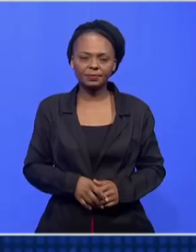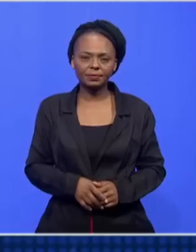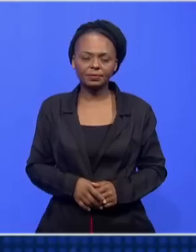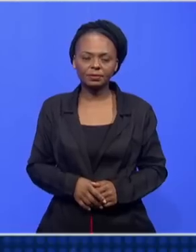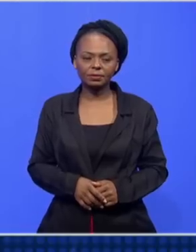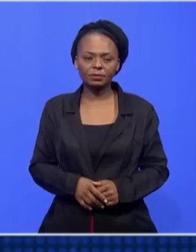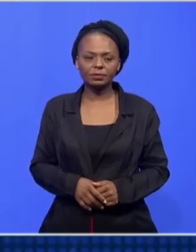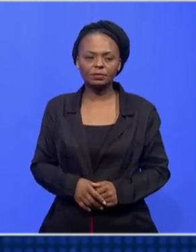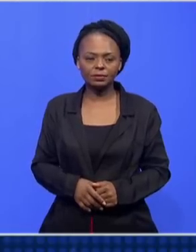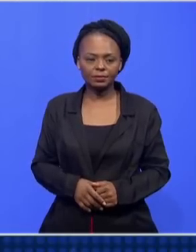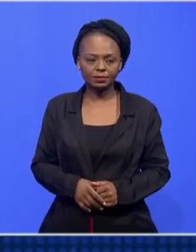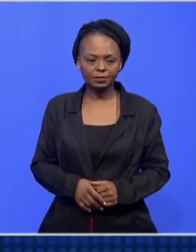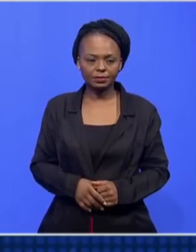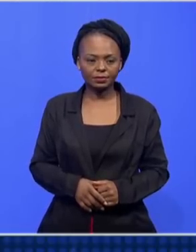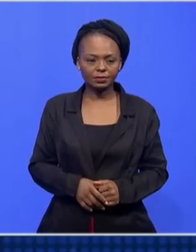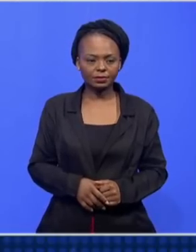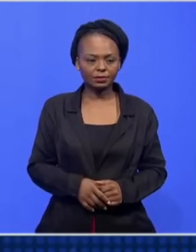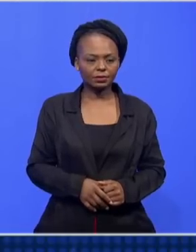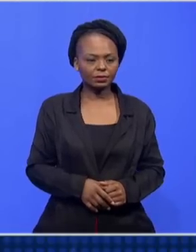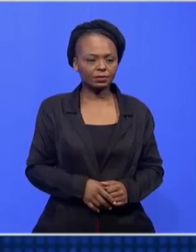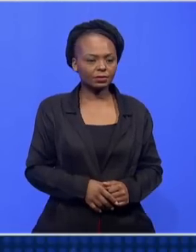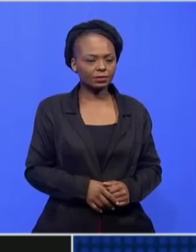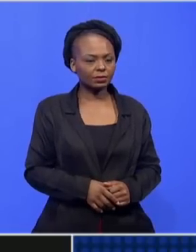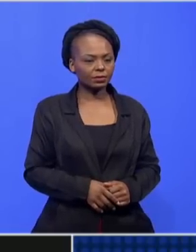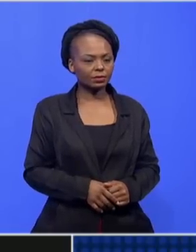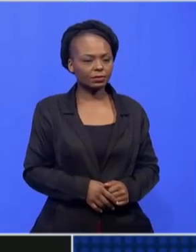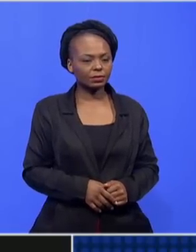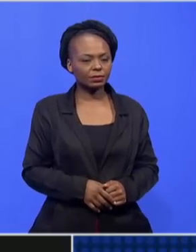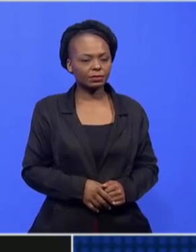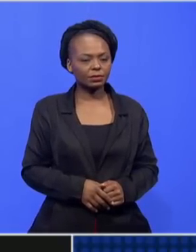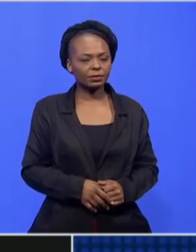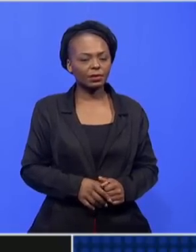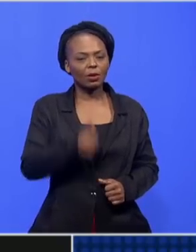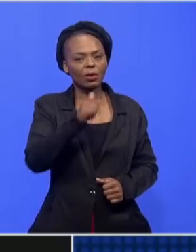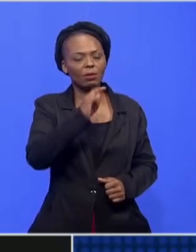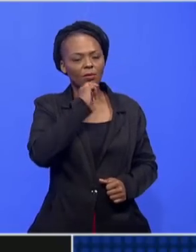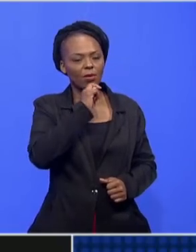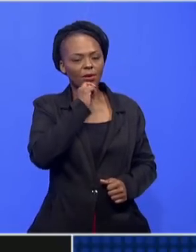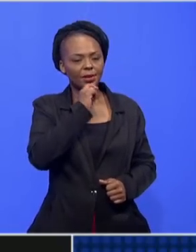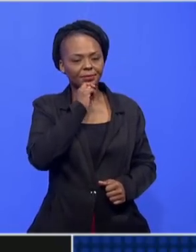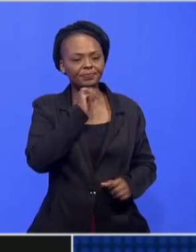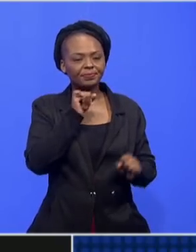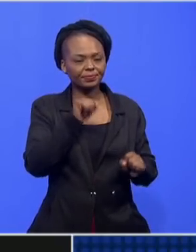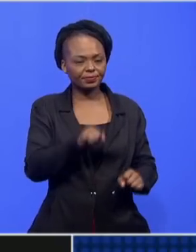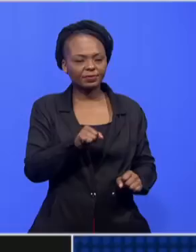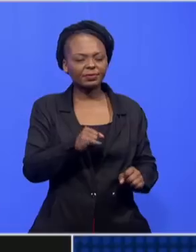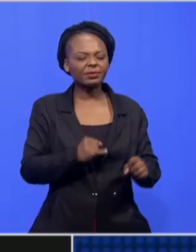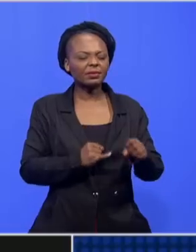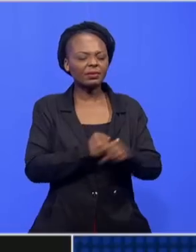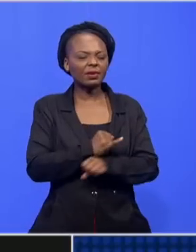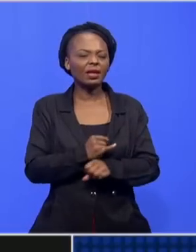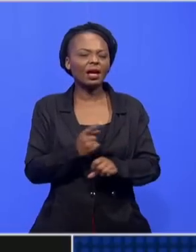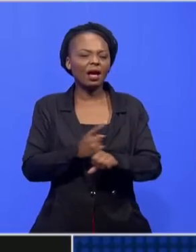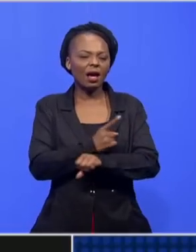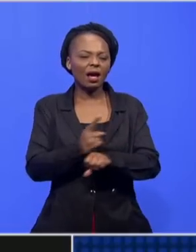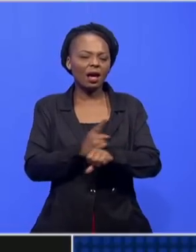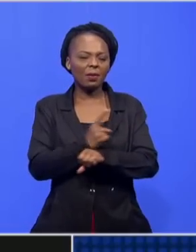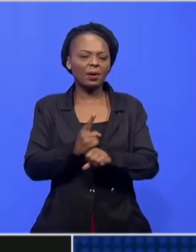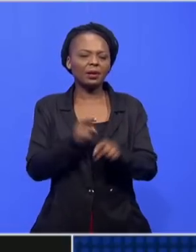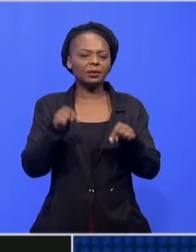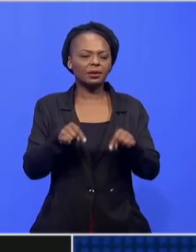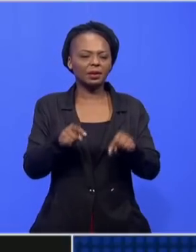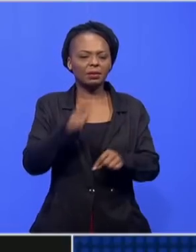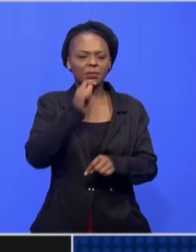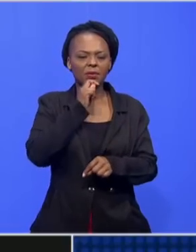Good morning, Adrian, and your viewers at home. Indeed, during early hours of this morning at around